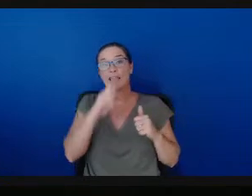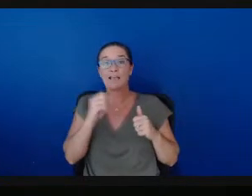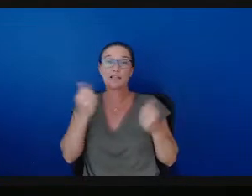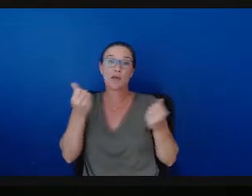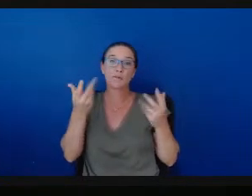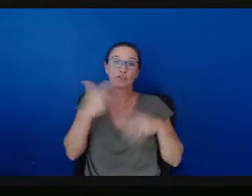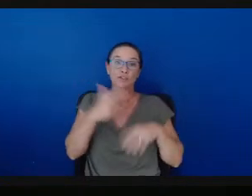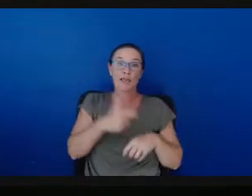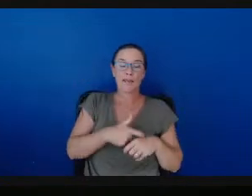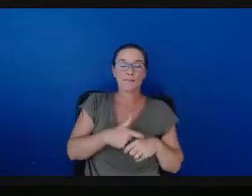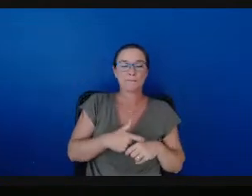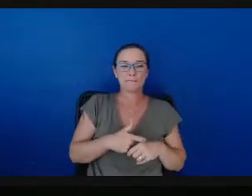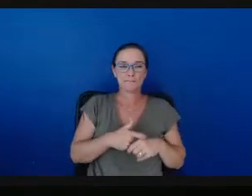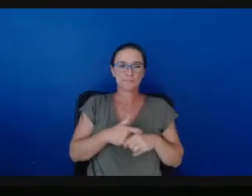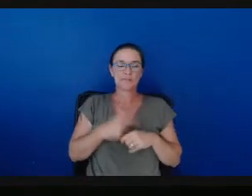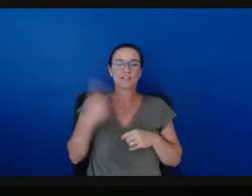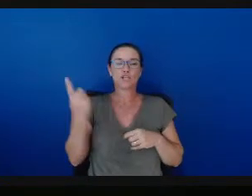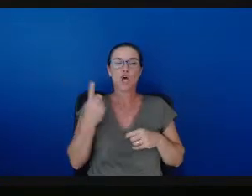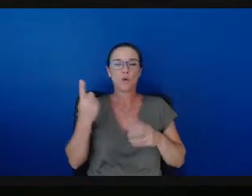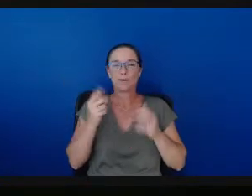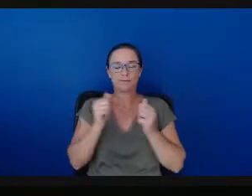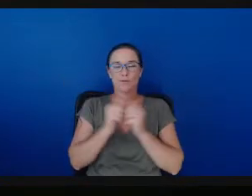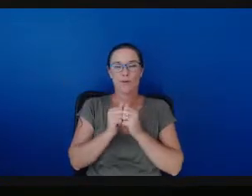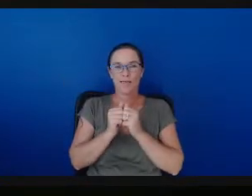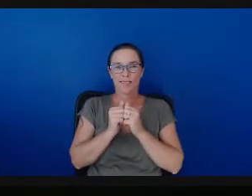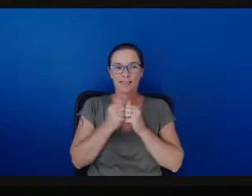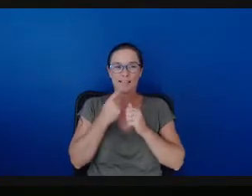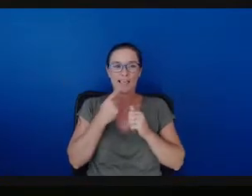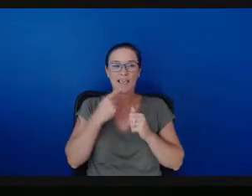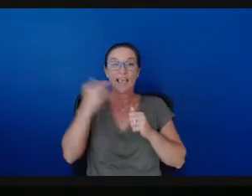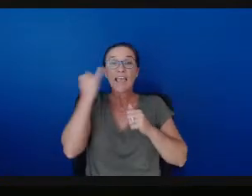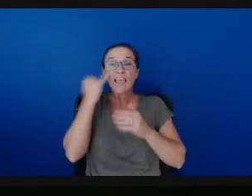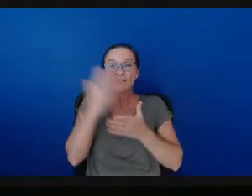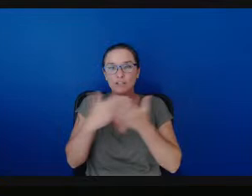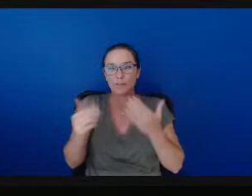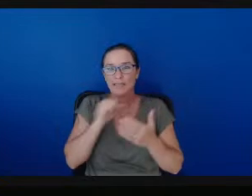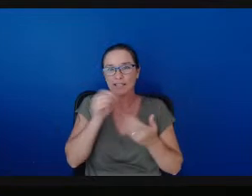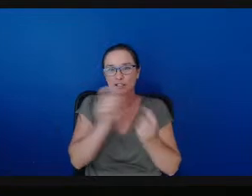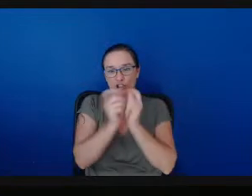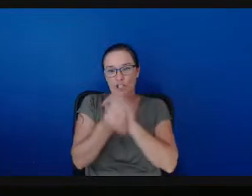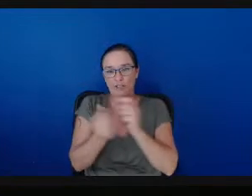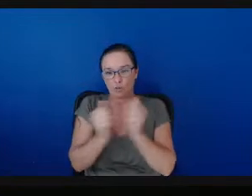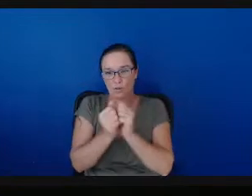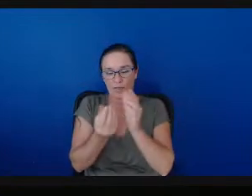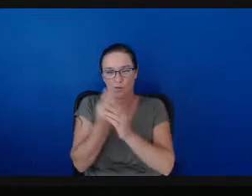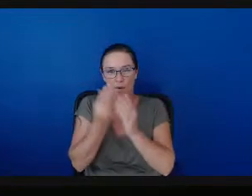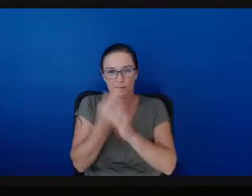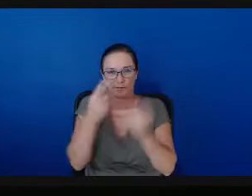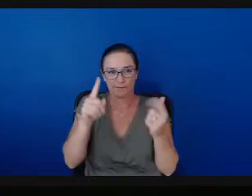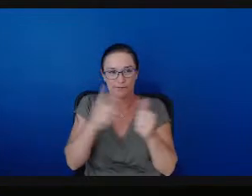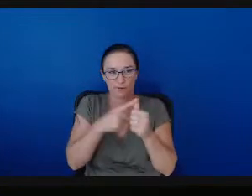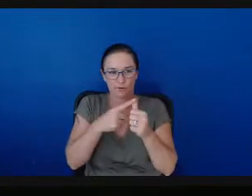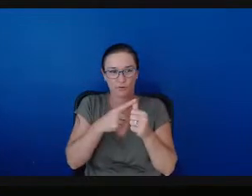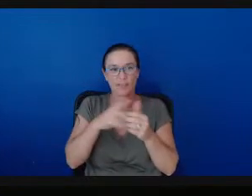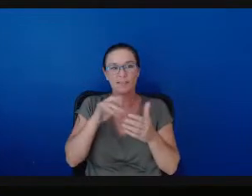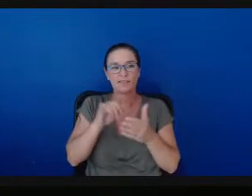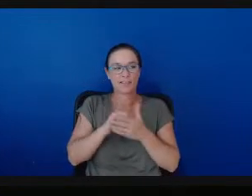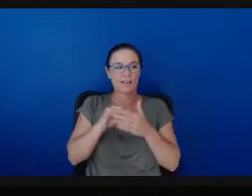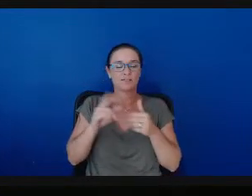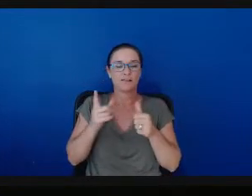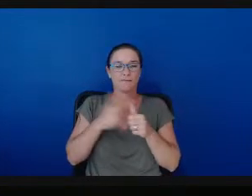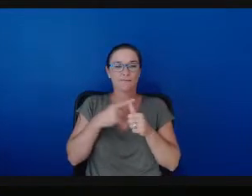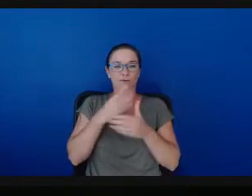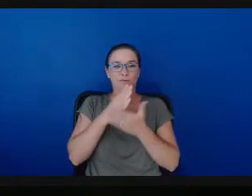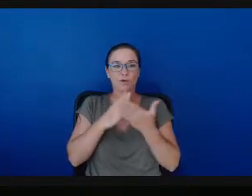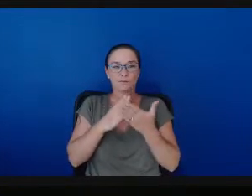long. It's always with the caveat of if something doesn't change with eruption first. So that's a primary factor. How long does it actually last?